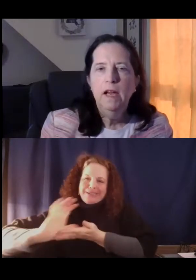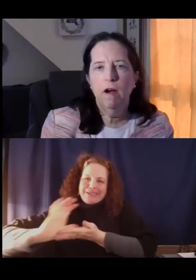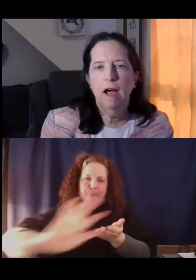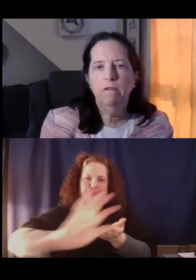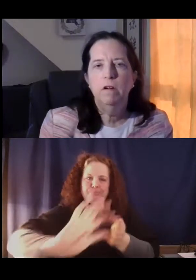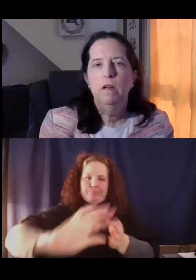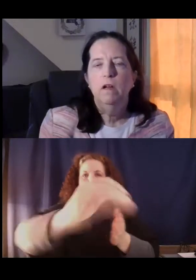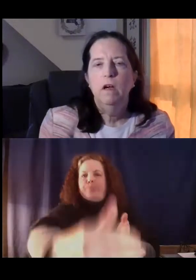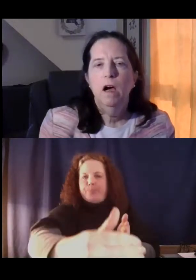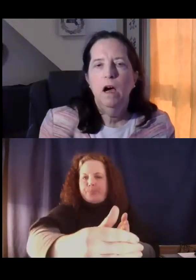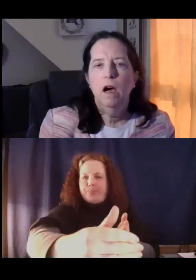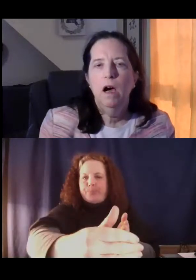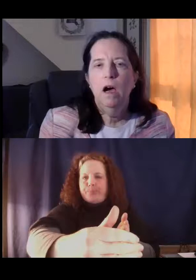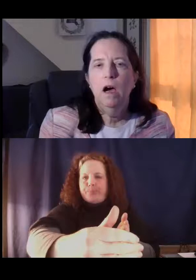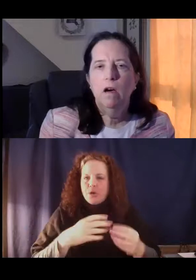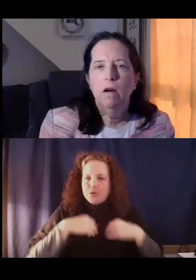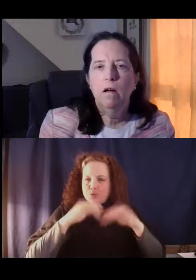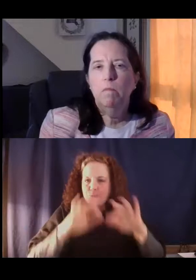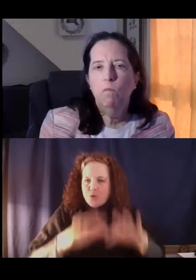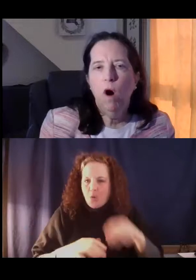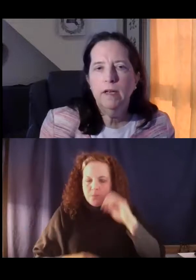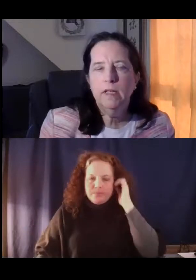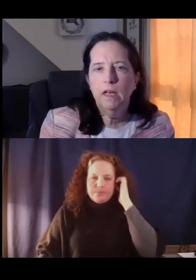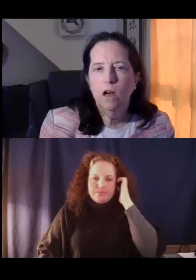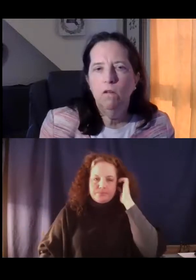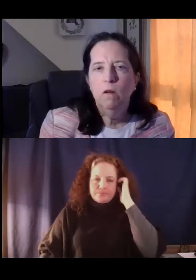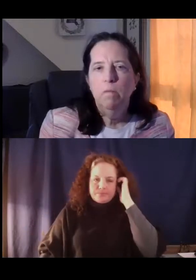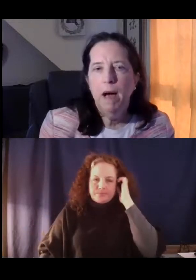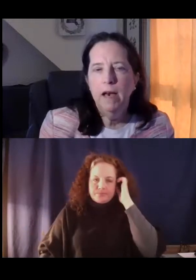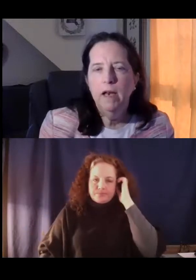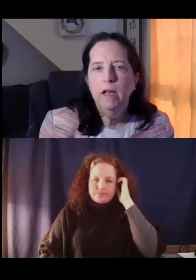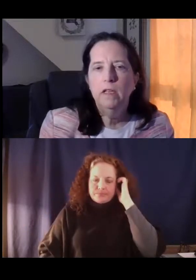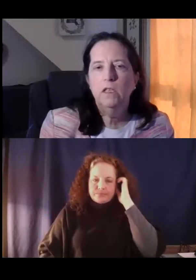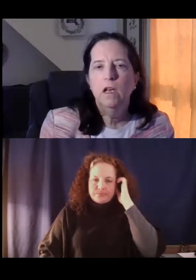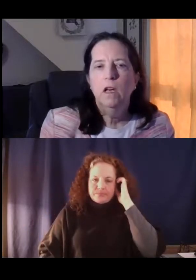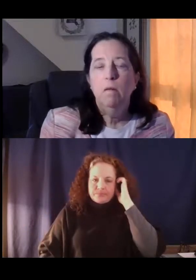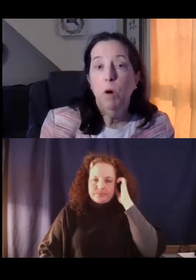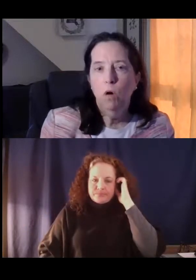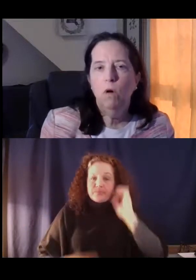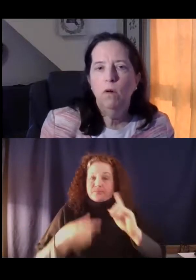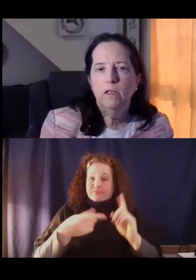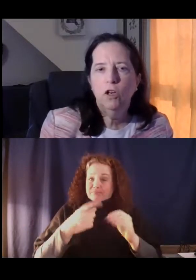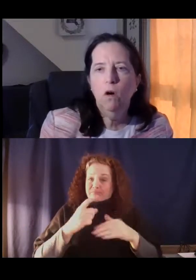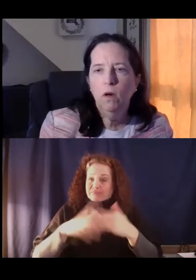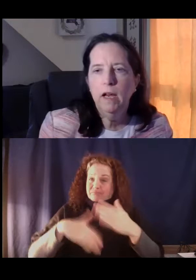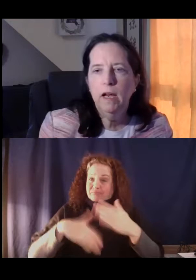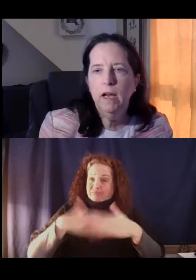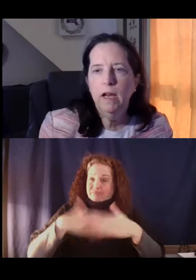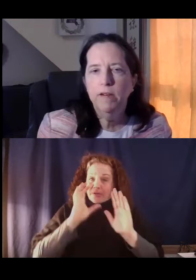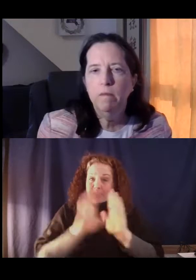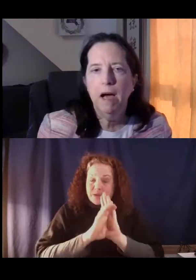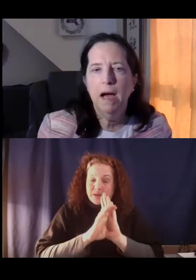In this photograph, the walk signal button is